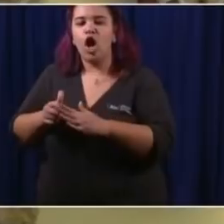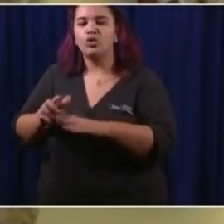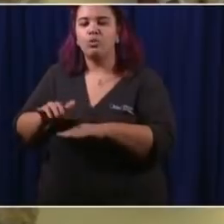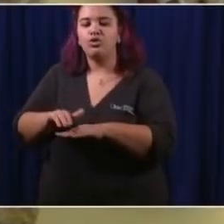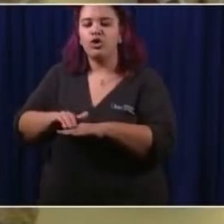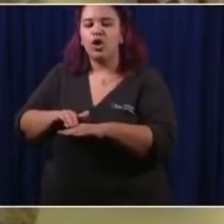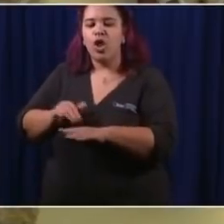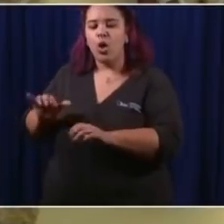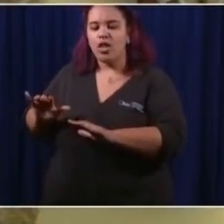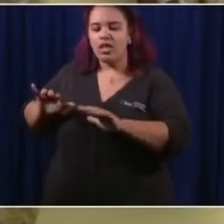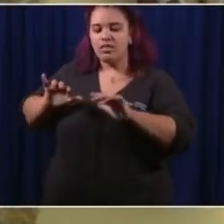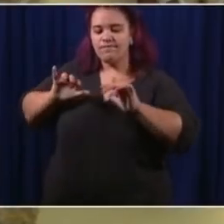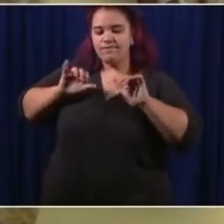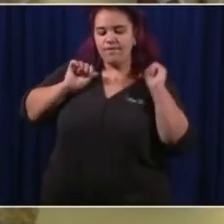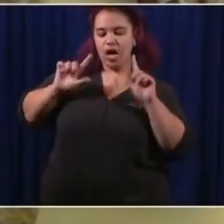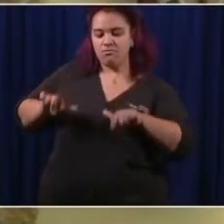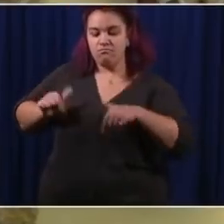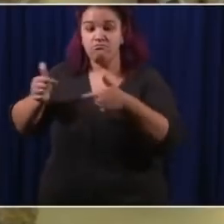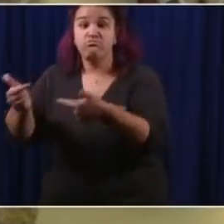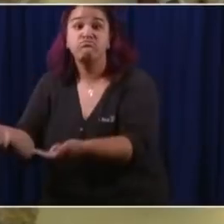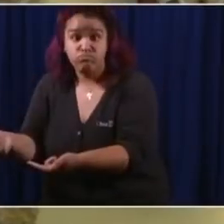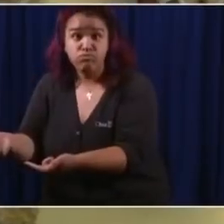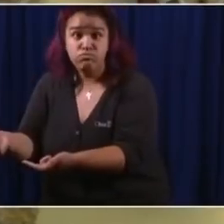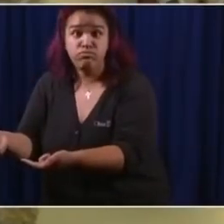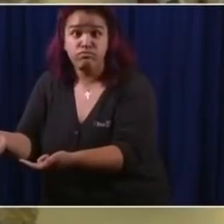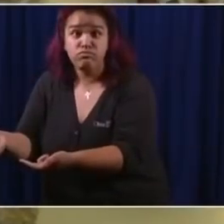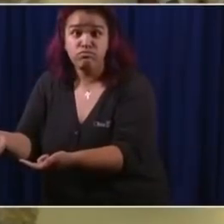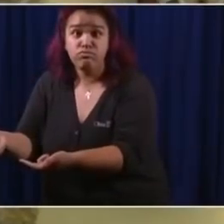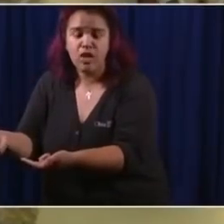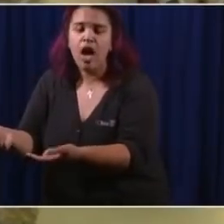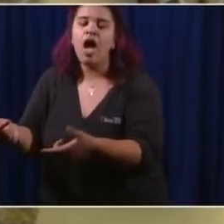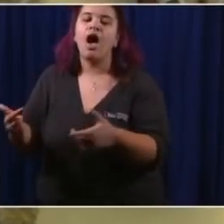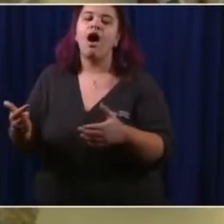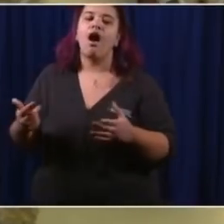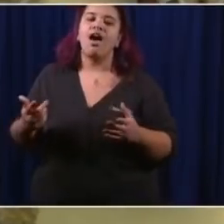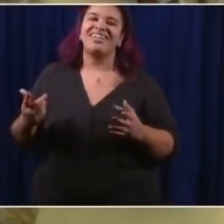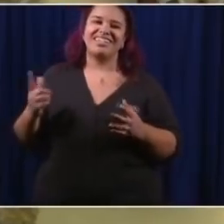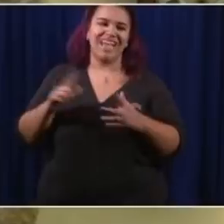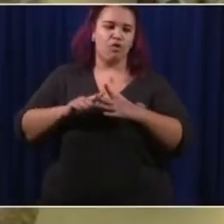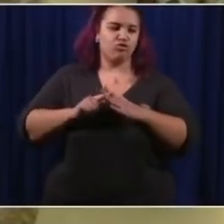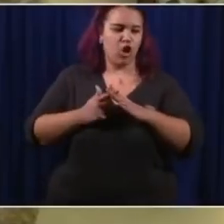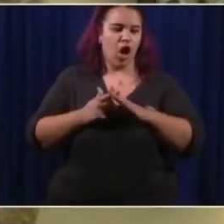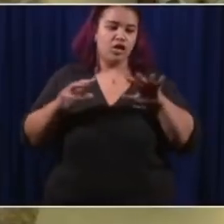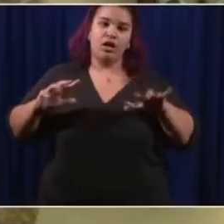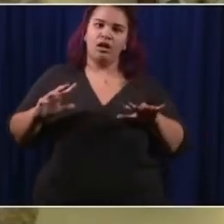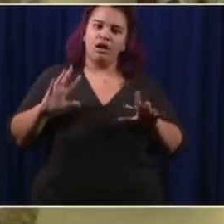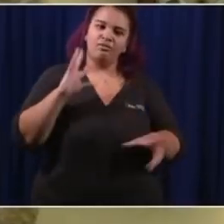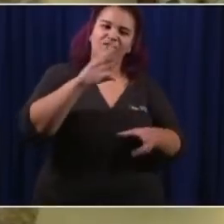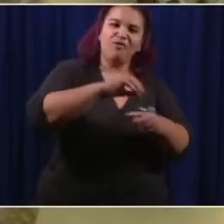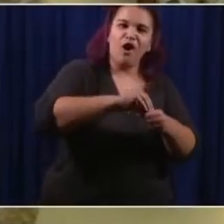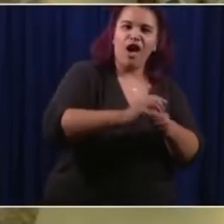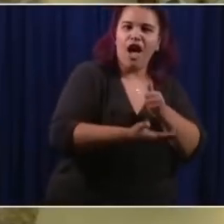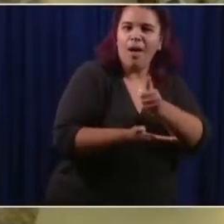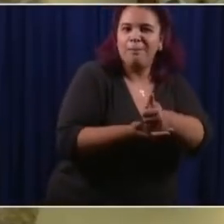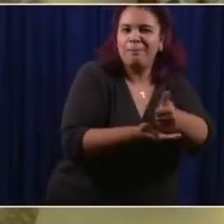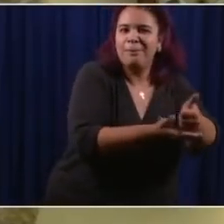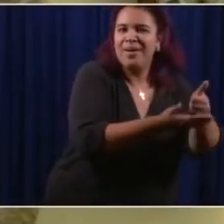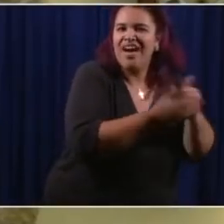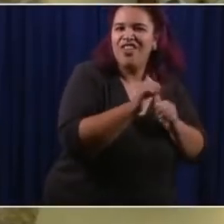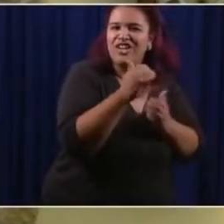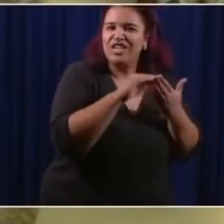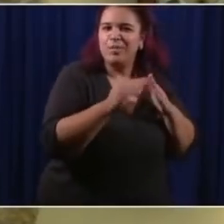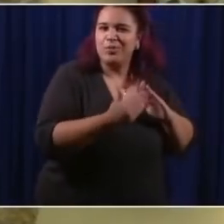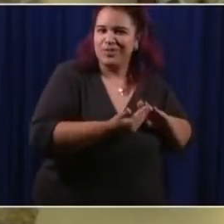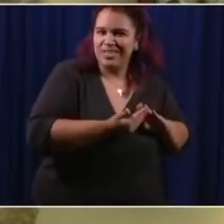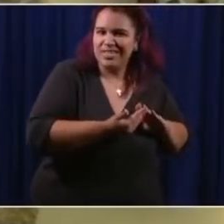now, as we look to the future, we're trying to get that down to 1 week. But the Guard now has more ability to go into other communities.